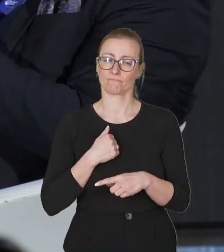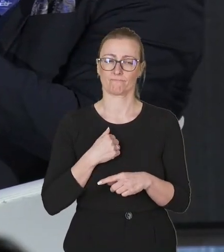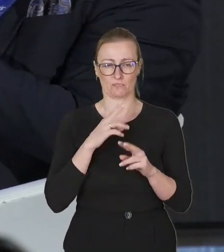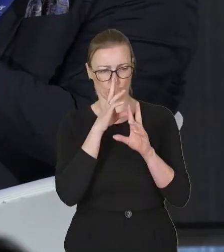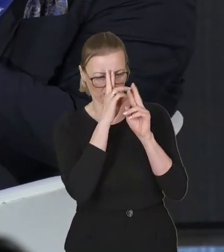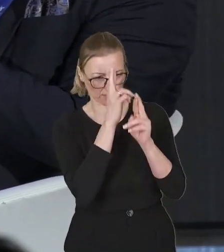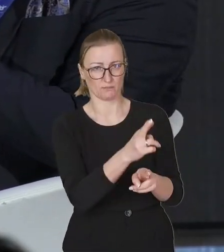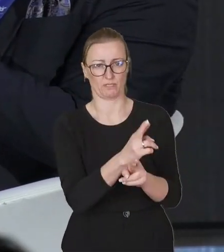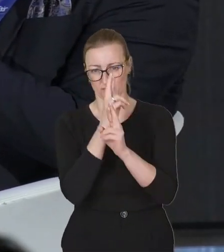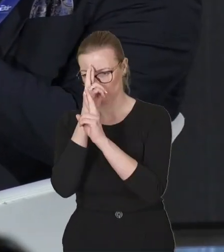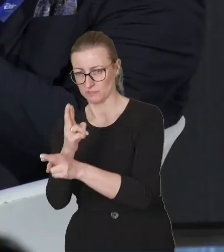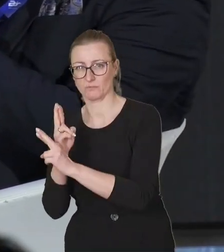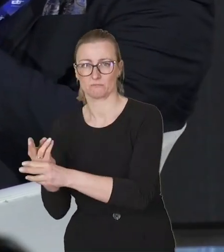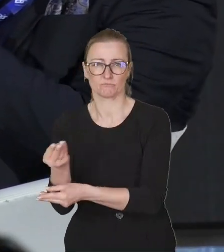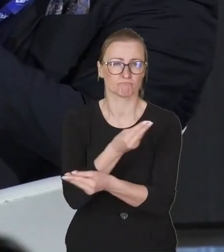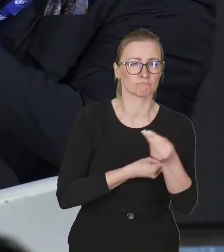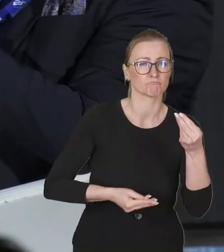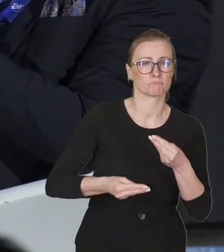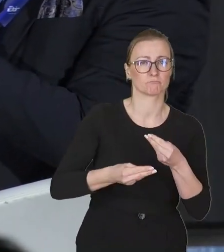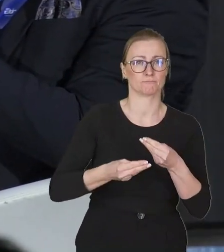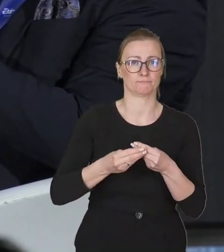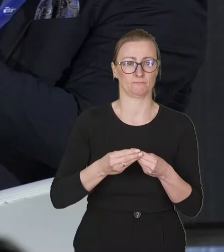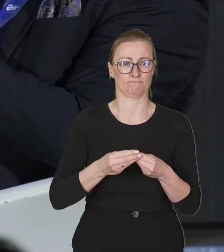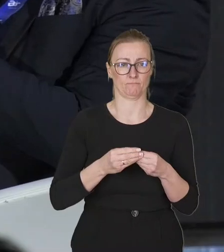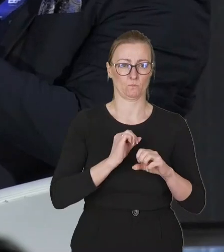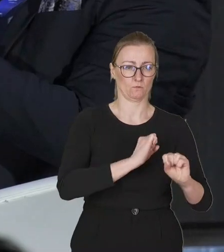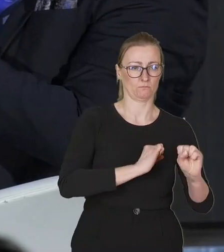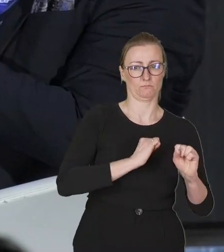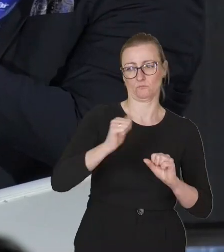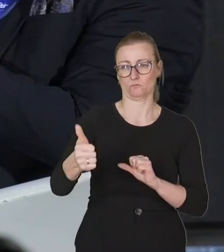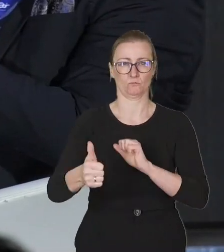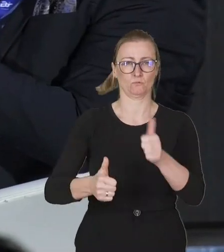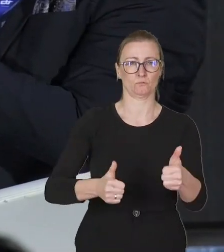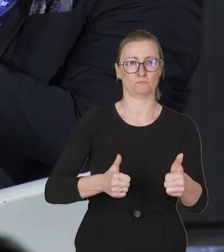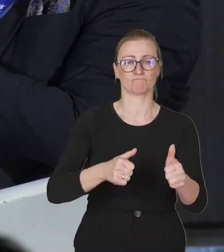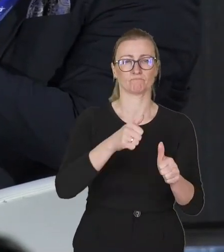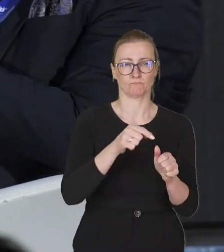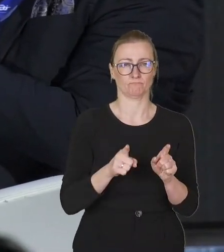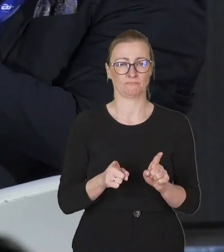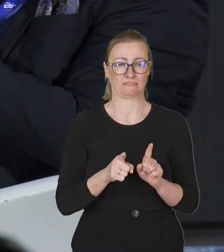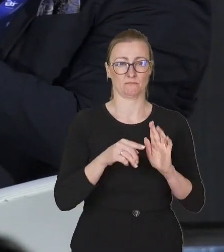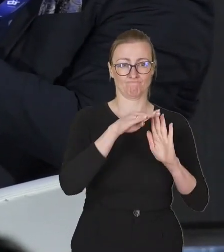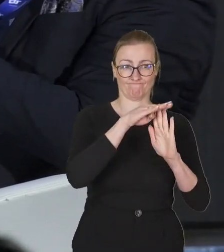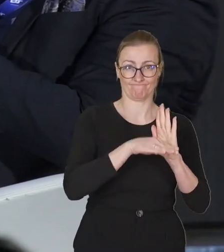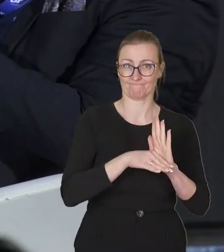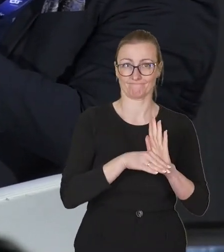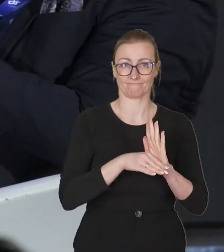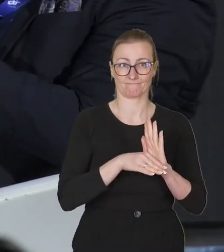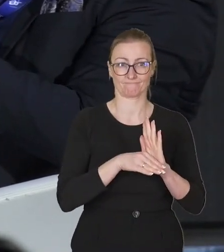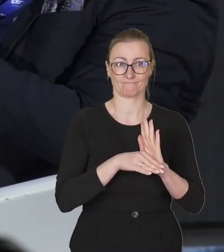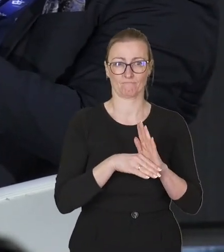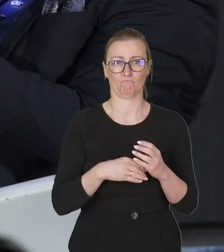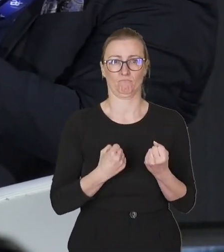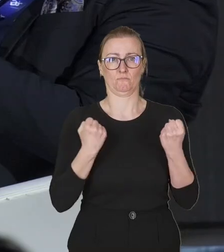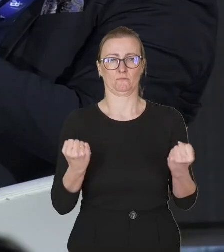took a sort of energy to keep it last 10 years. Meanwhile, in the same time, we were very